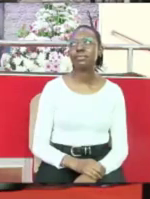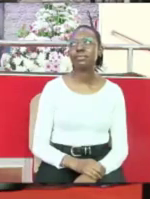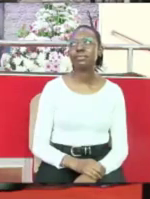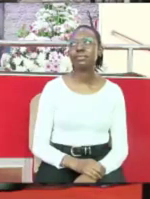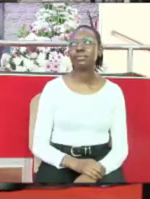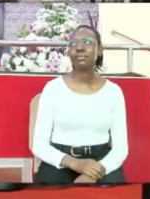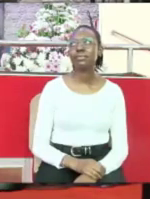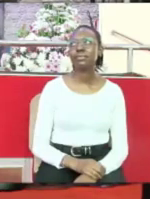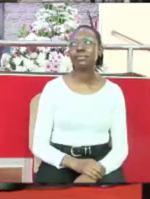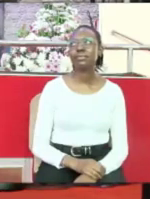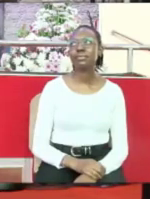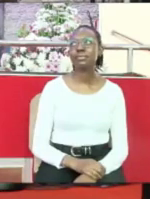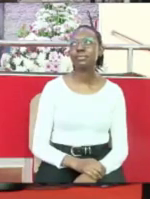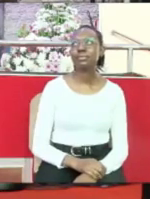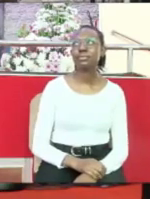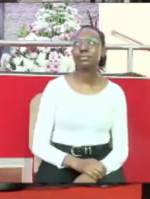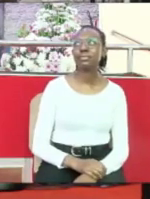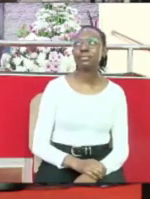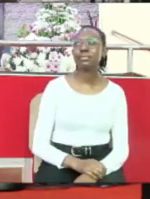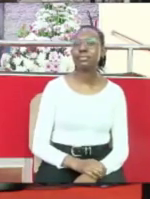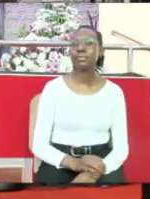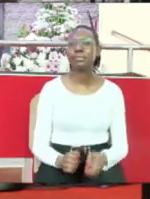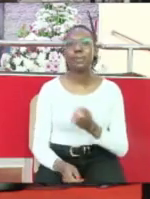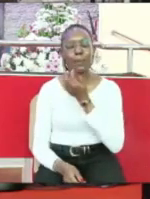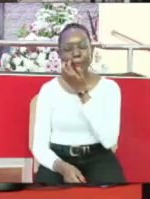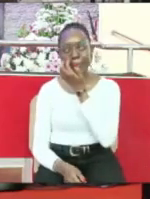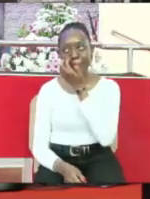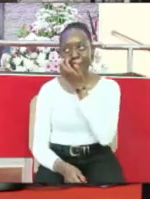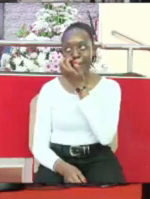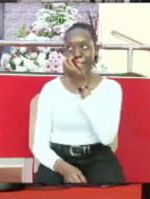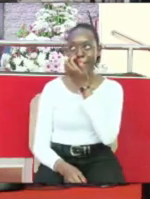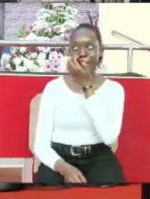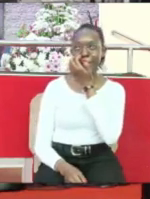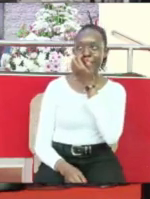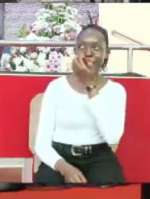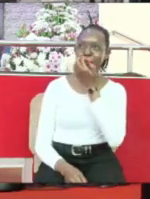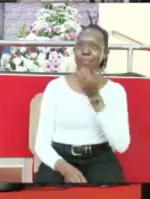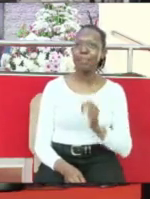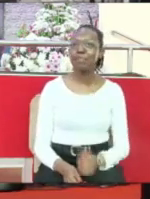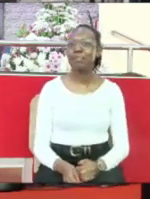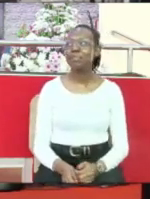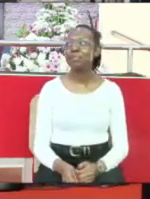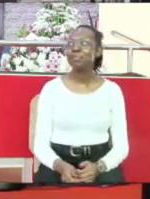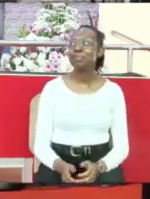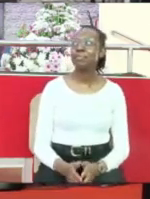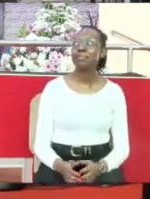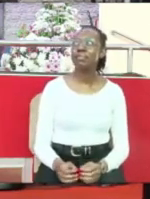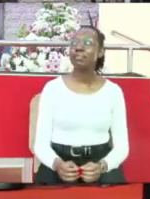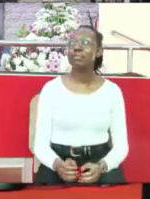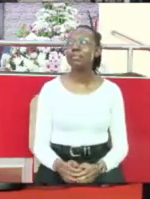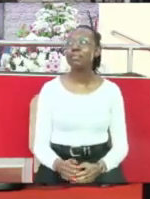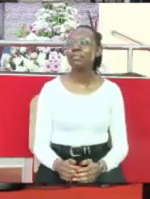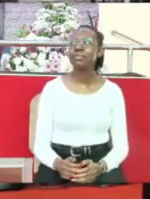of the Lord. Blessed is he, the coming kingdom of our father David. Hosanna in the